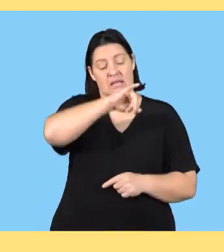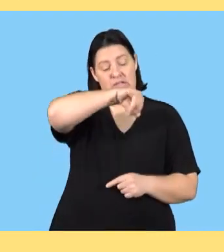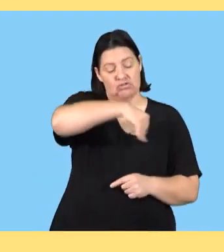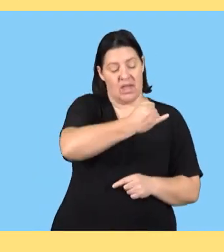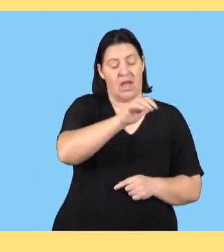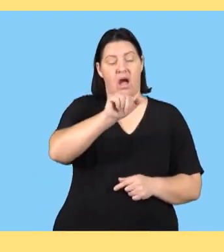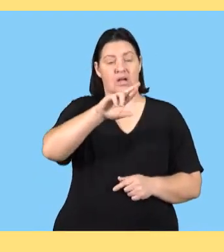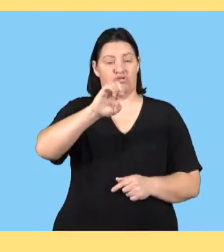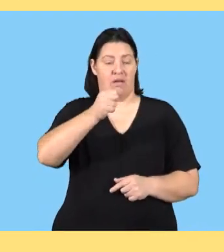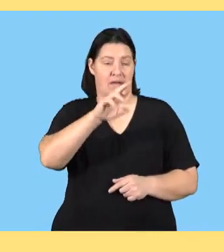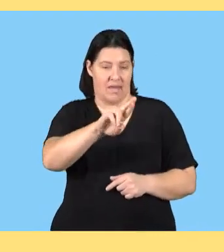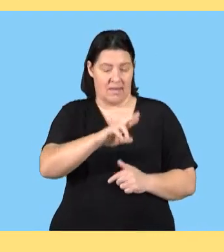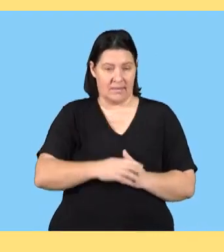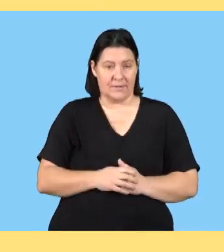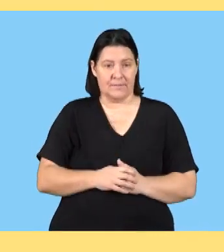J. Archer.